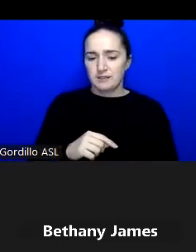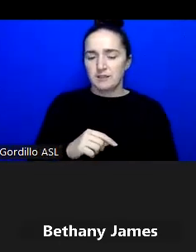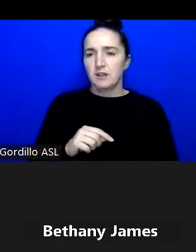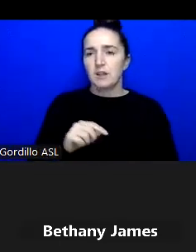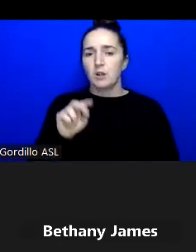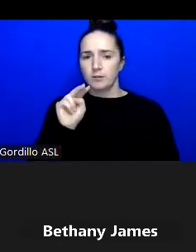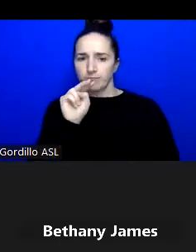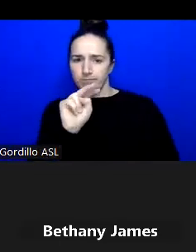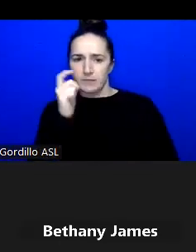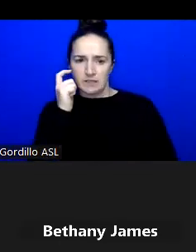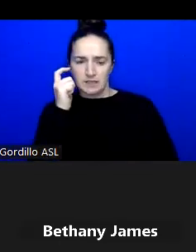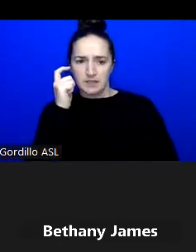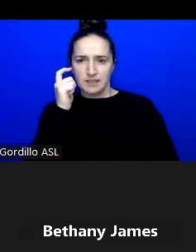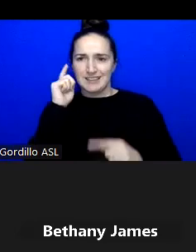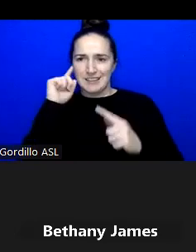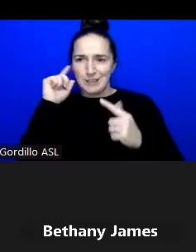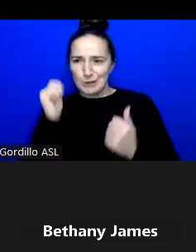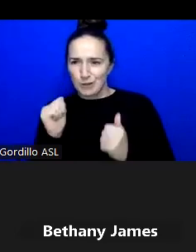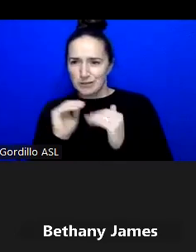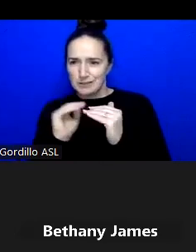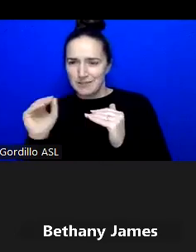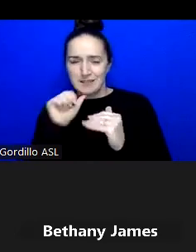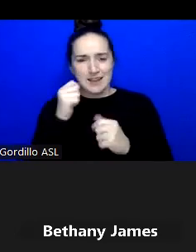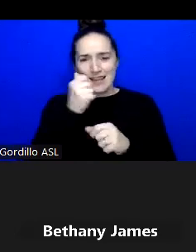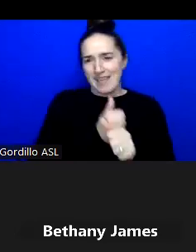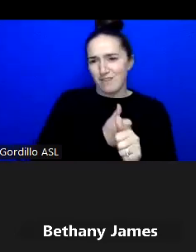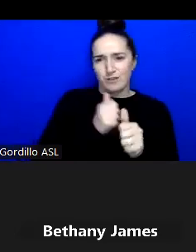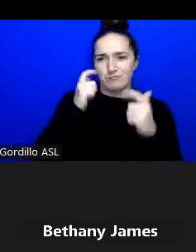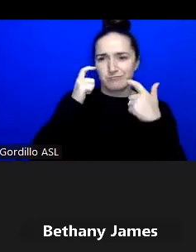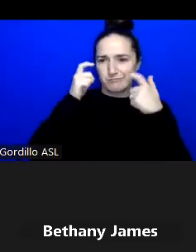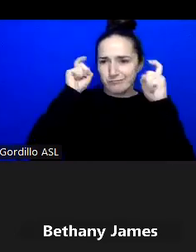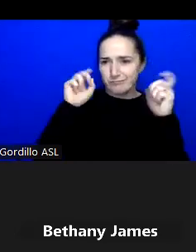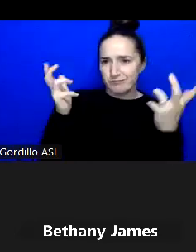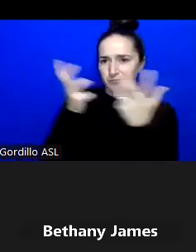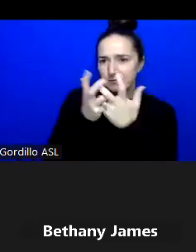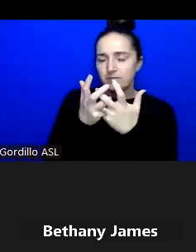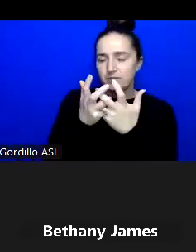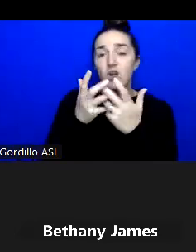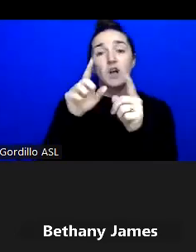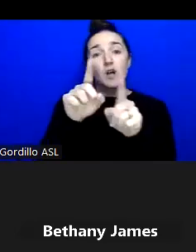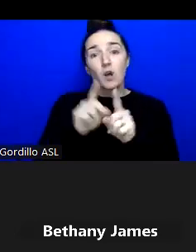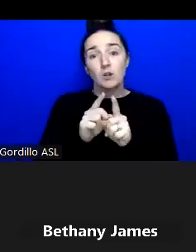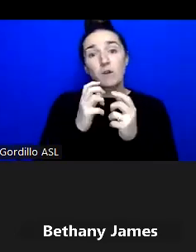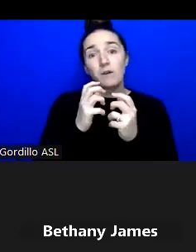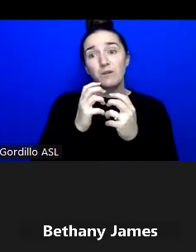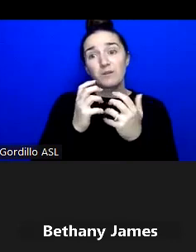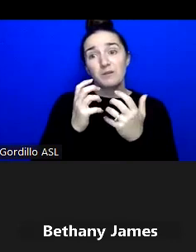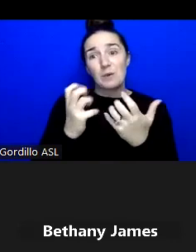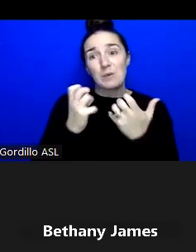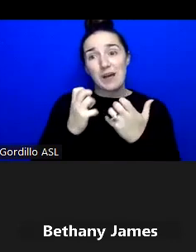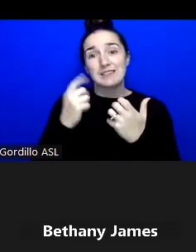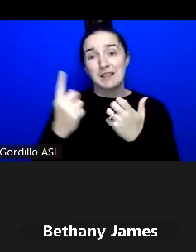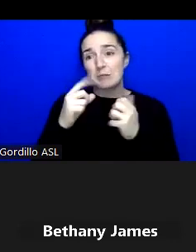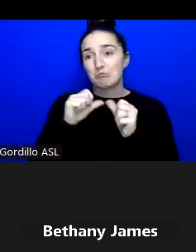is appropriate for every hearing loss. I also value longevity. So I want to pick something that is ideally going to give